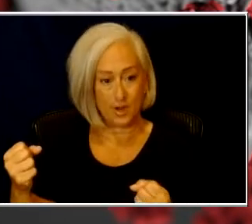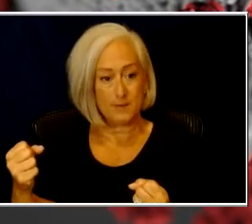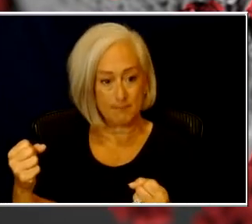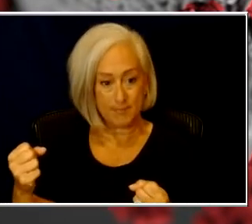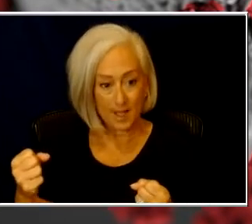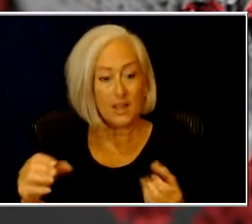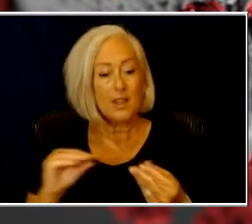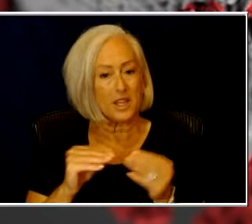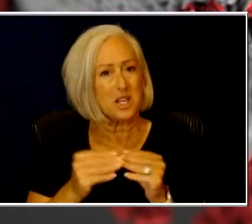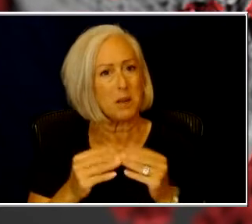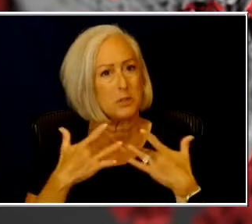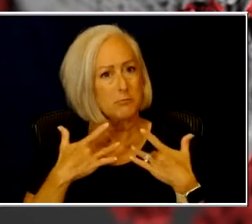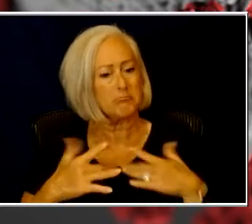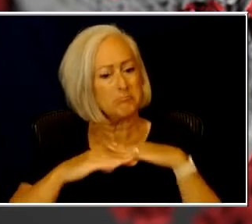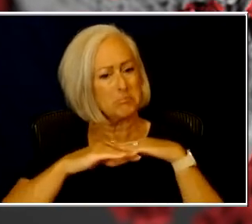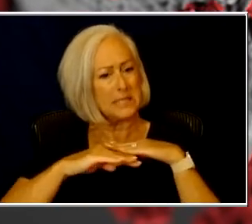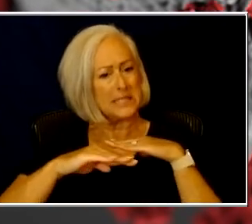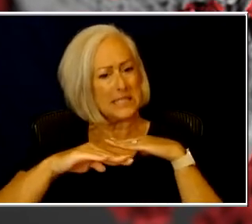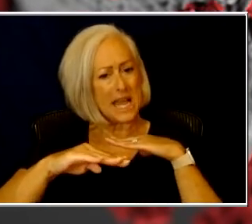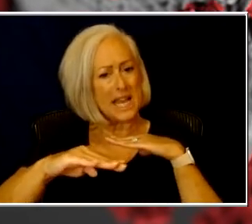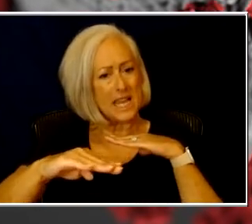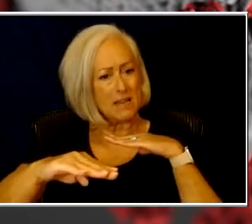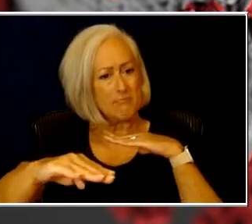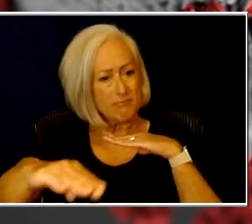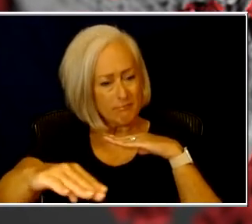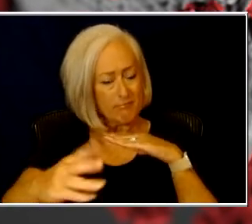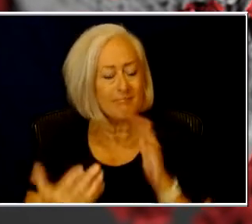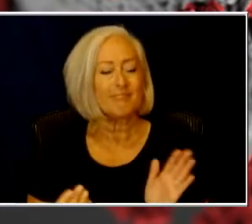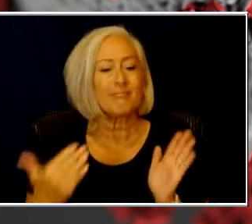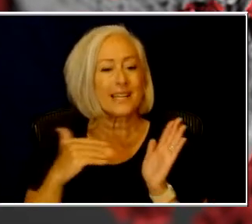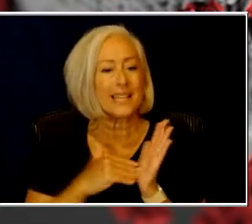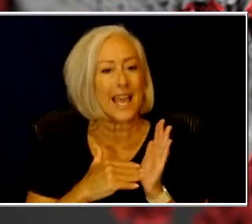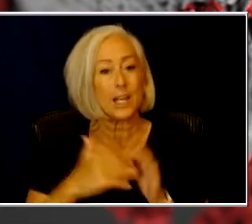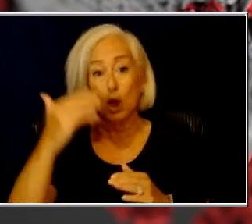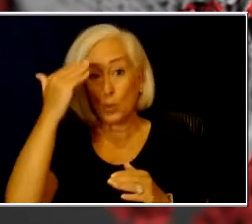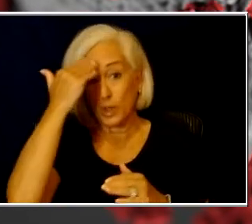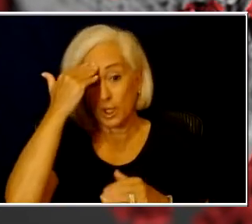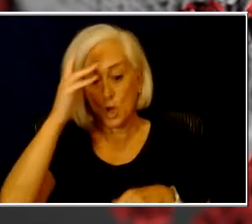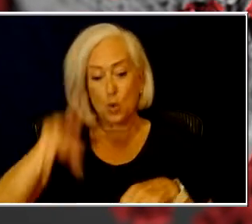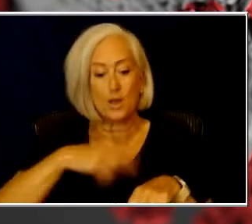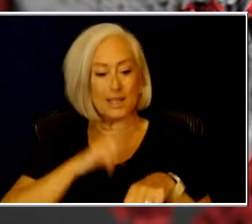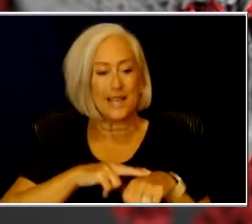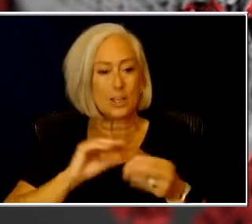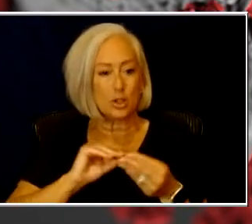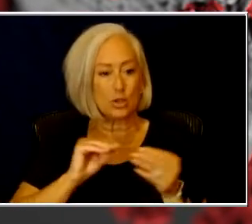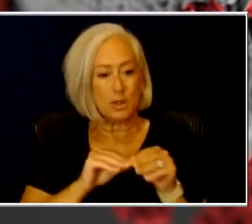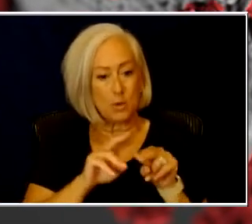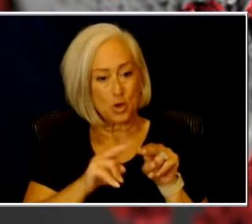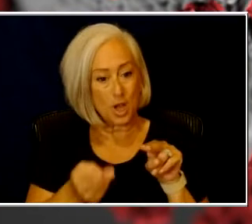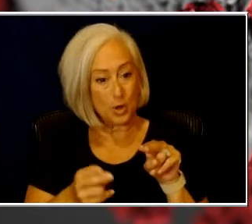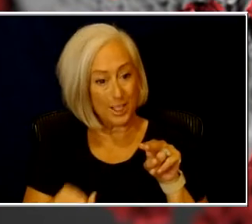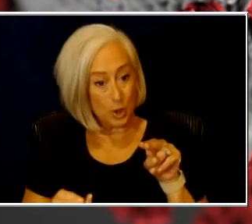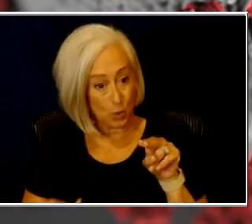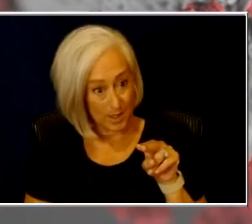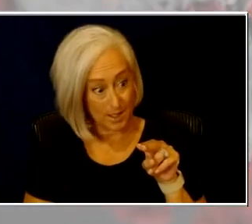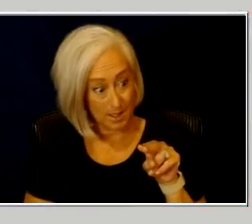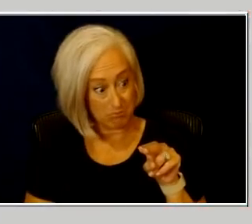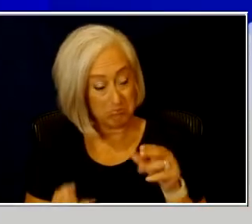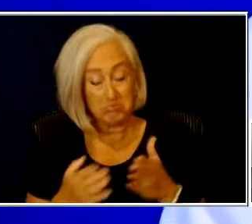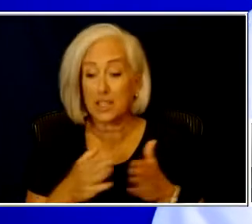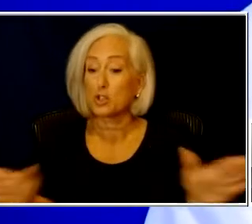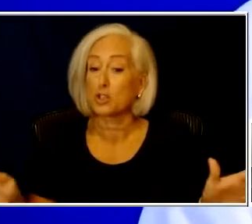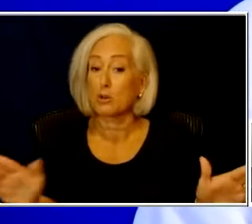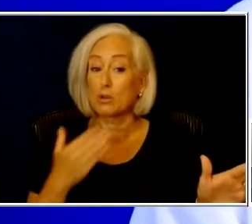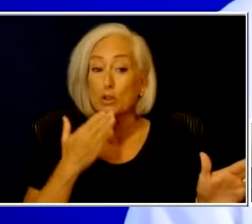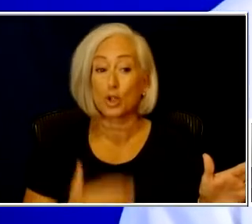steady. And again, as we know, as the national numbers are decreasing. So overall, that is a good thing, and we know that boosters